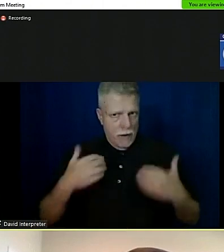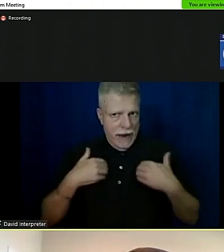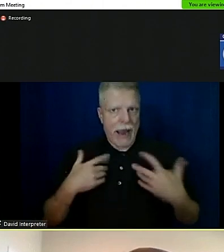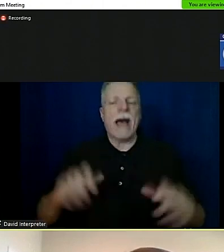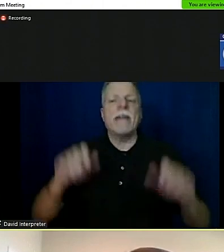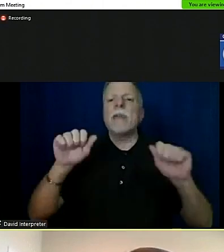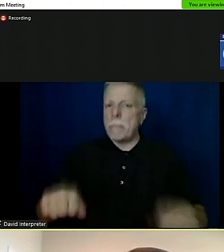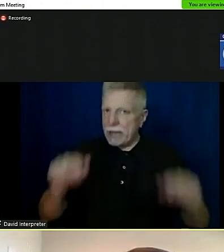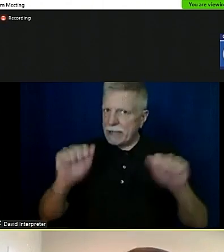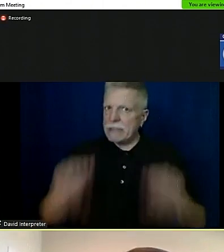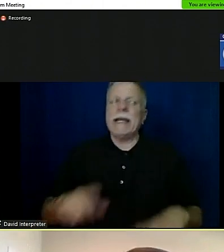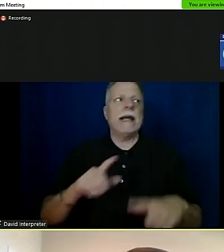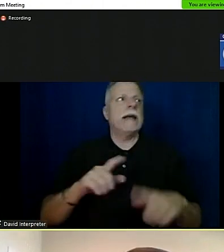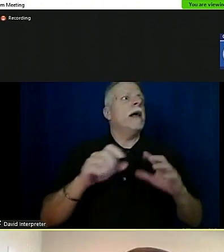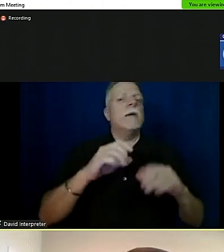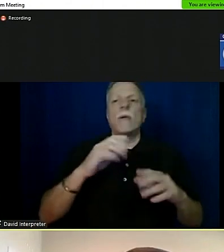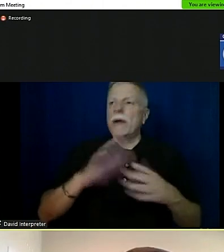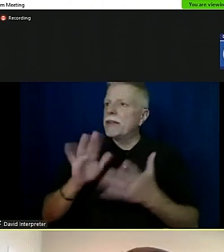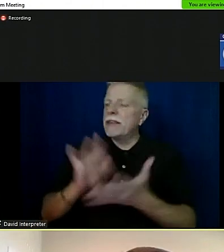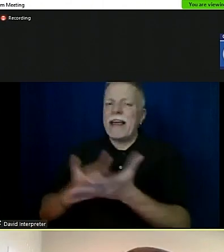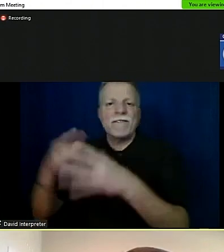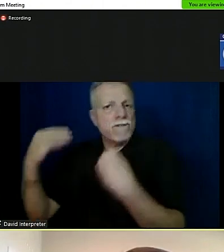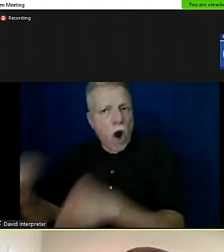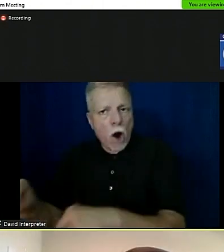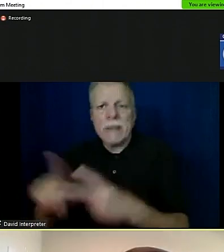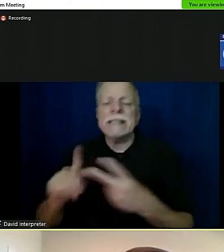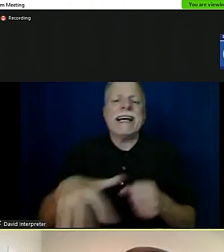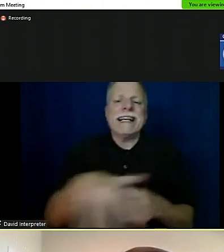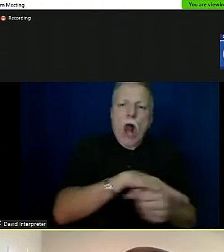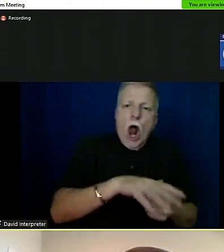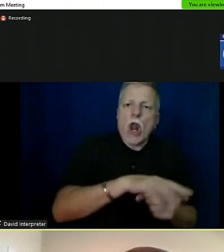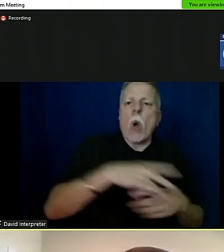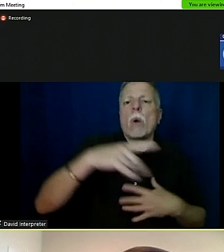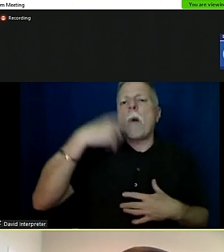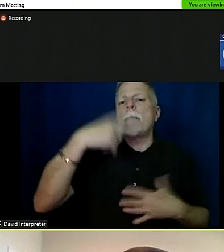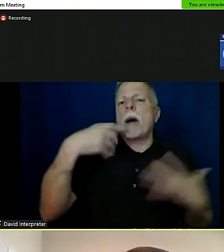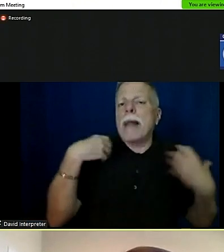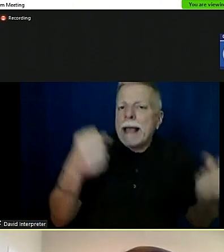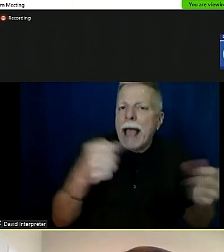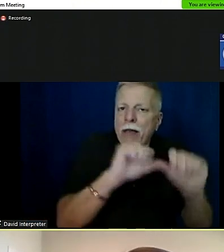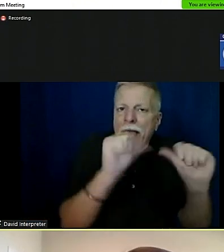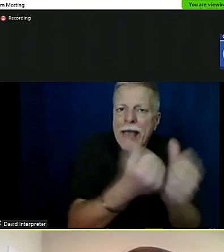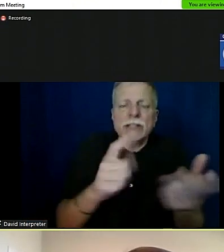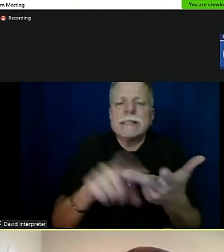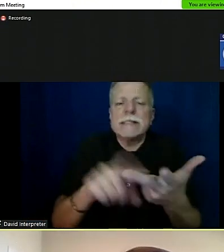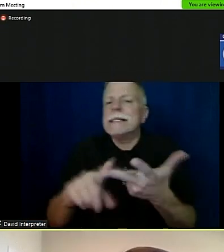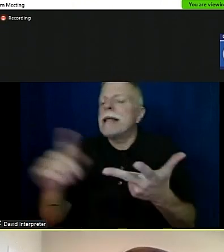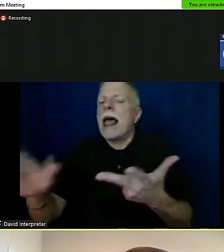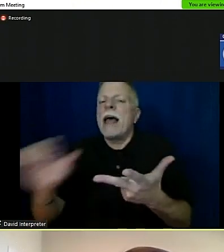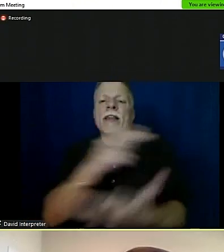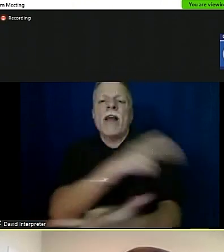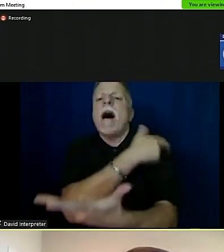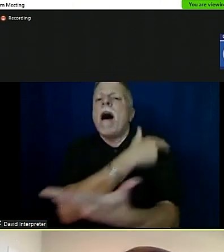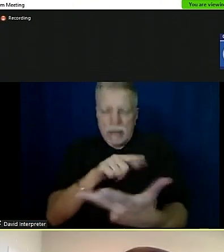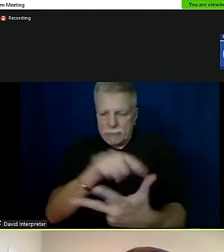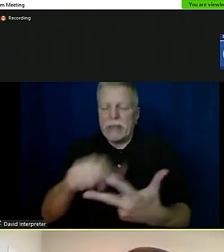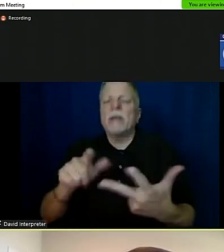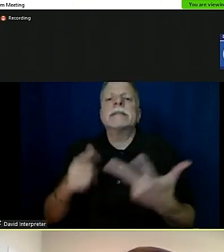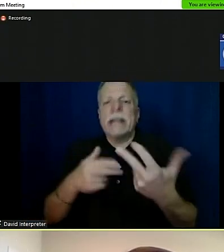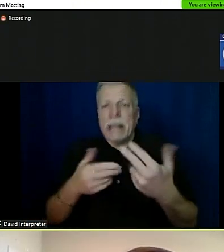the pharmacies and the local public health agencies and the hospitals to ramp up considerably.